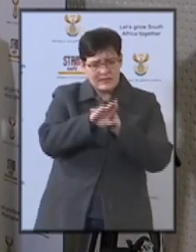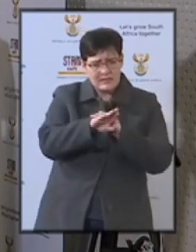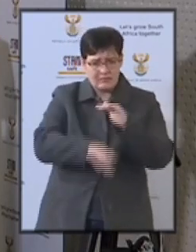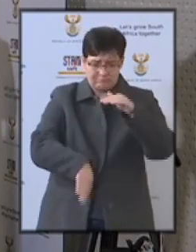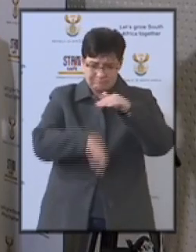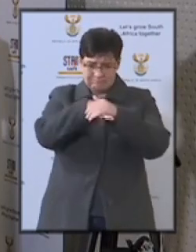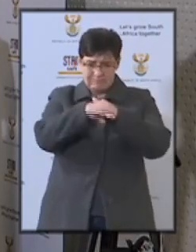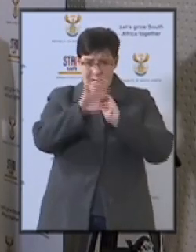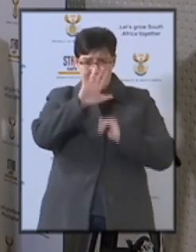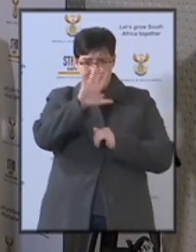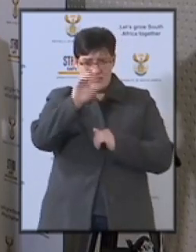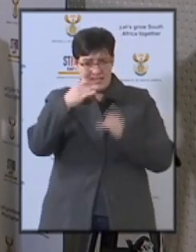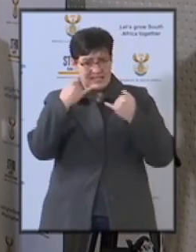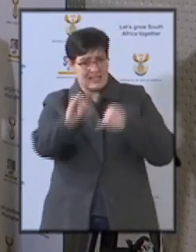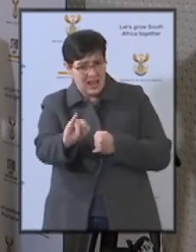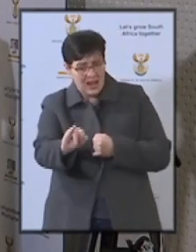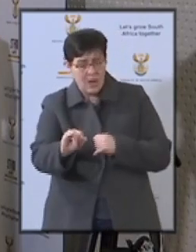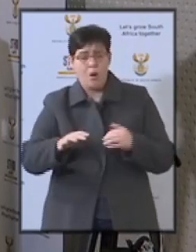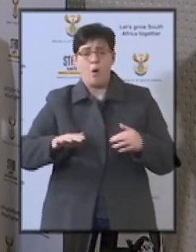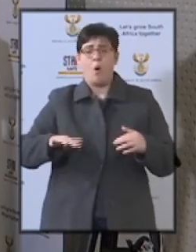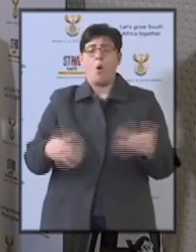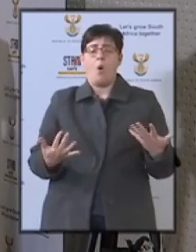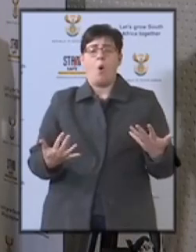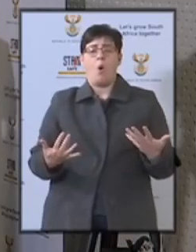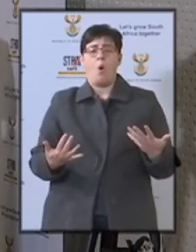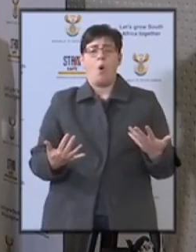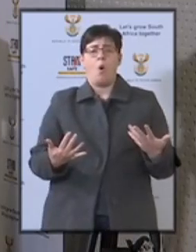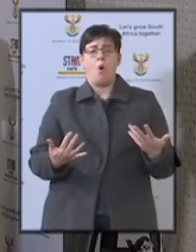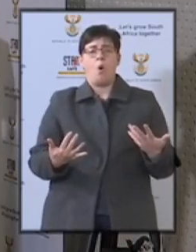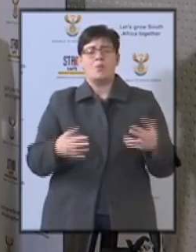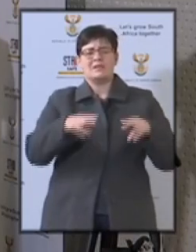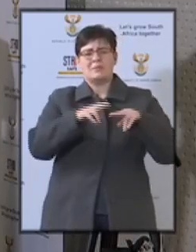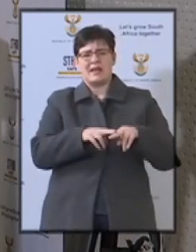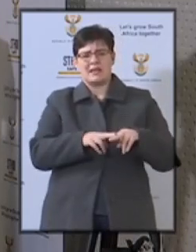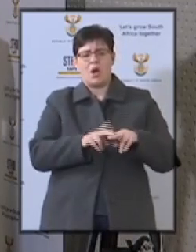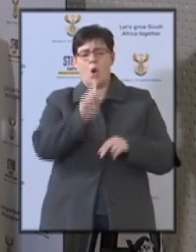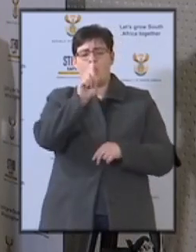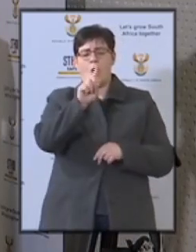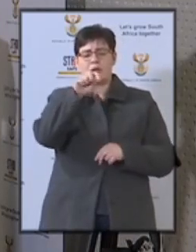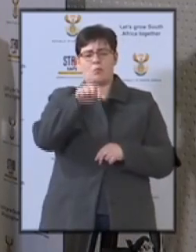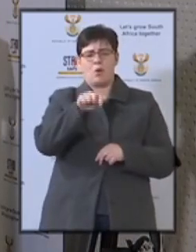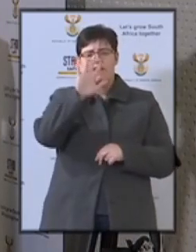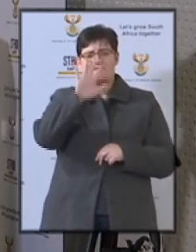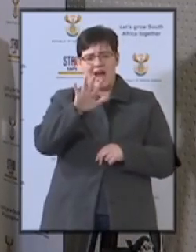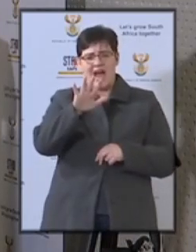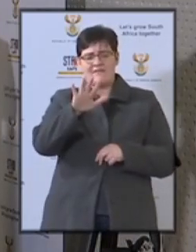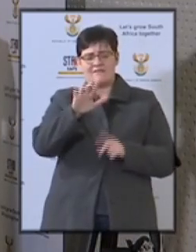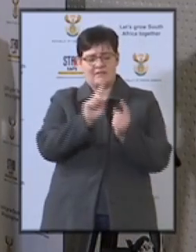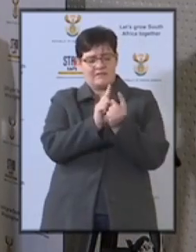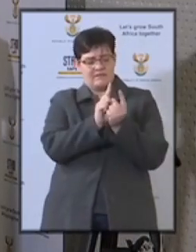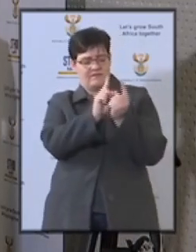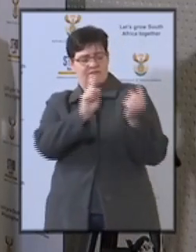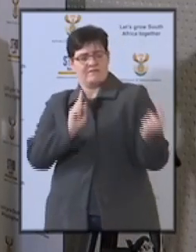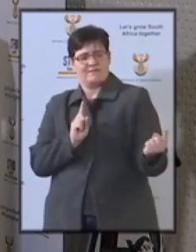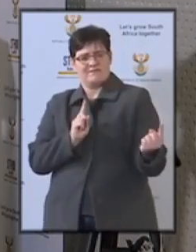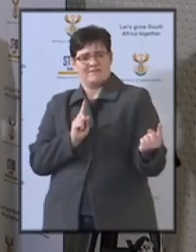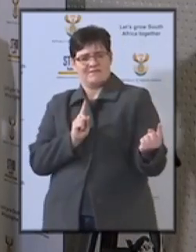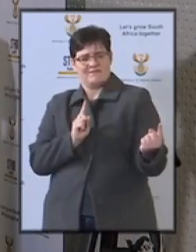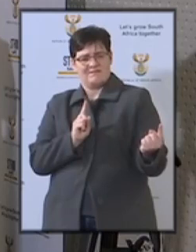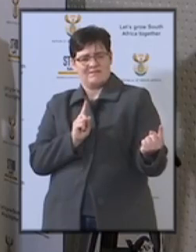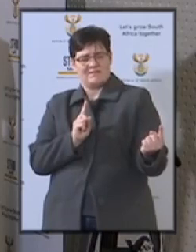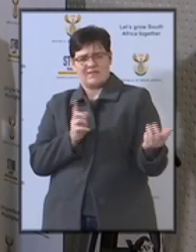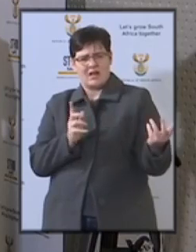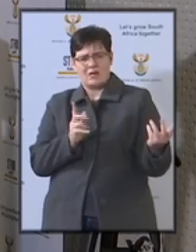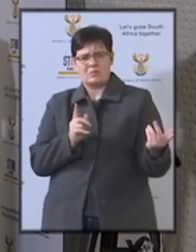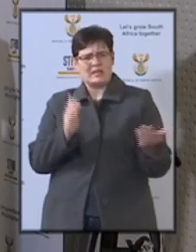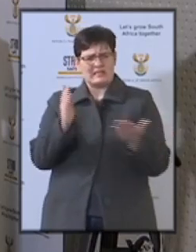to 50 people, or is it related to the 1.5 meter social distancing rule? Because there